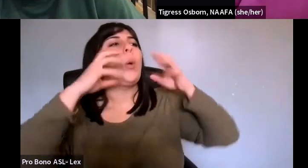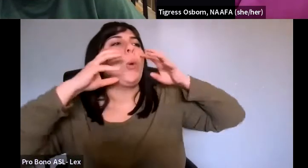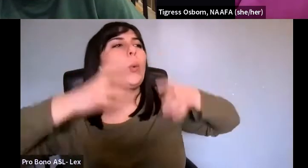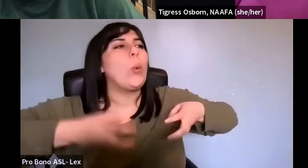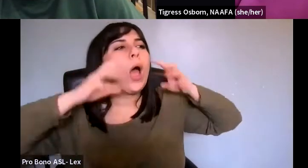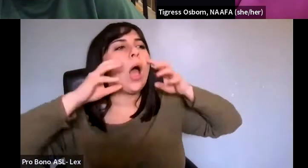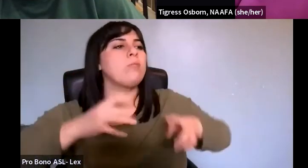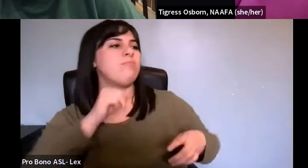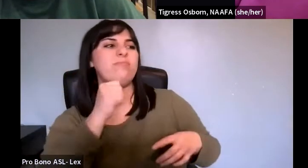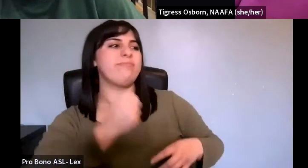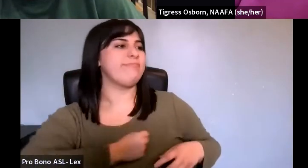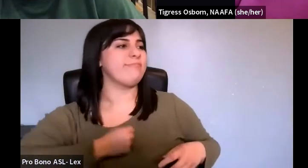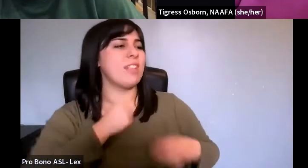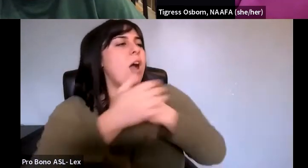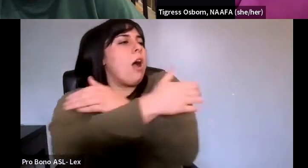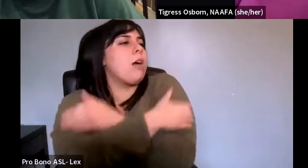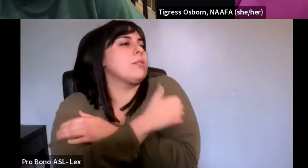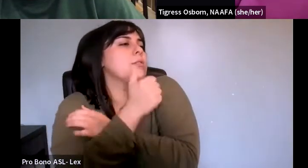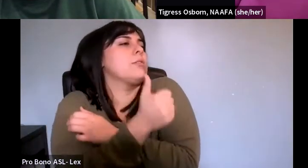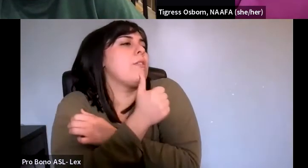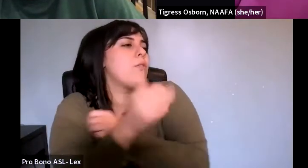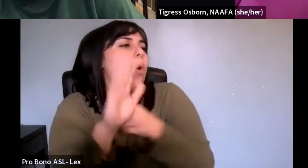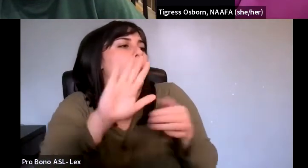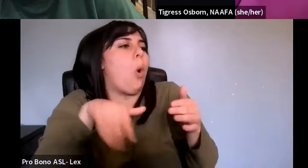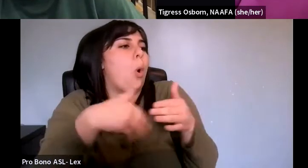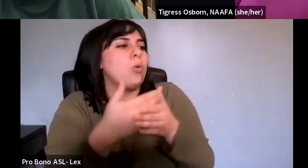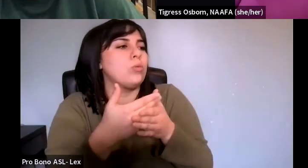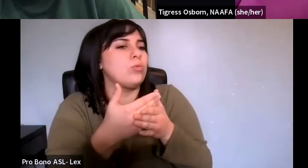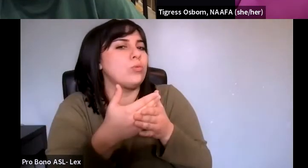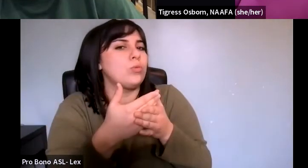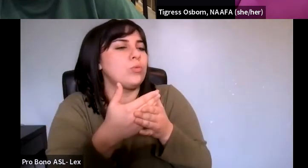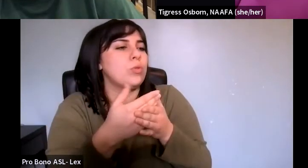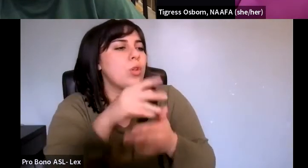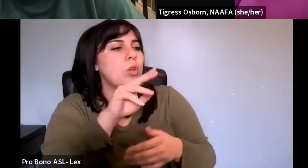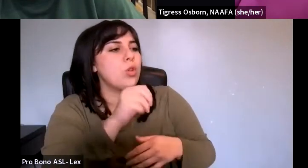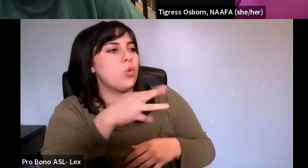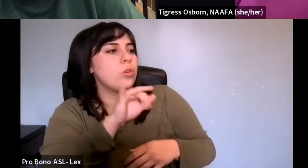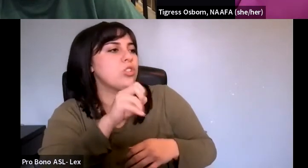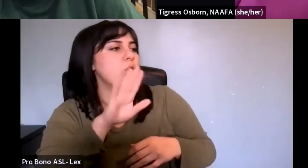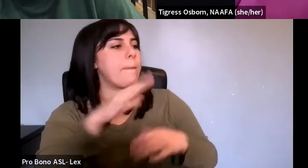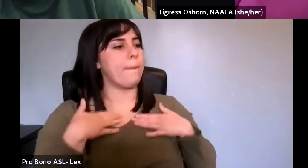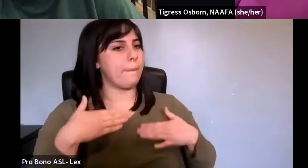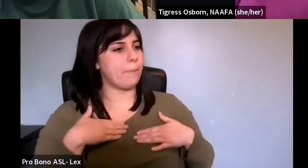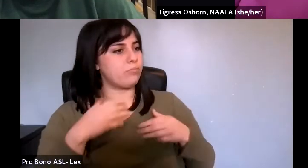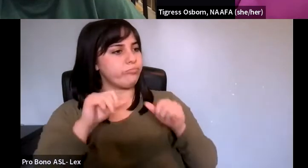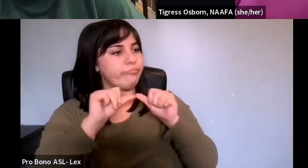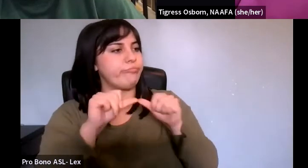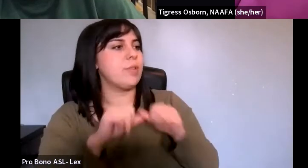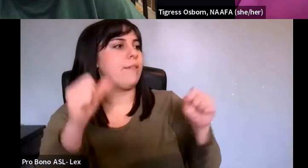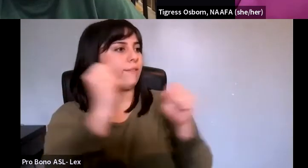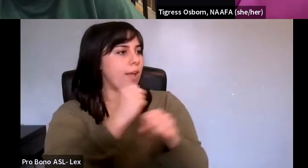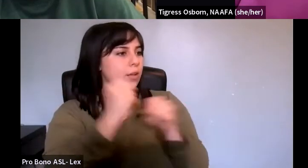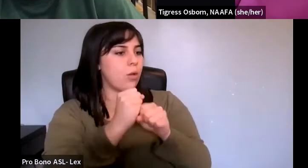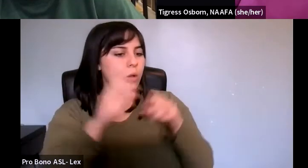unapologetically. Hug yourself whole. Nourish your body. Always keep fighting. Zoom in on